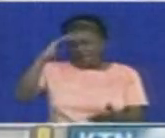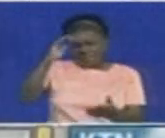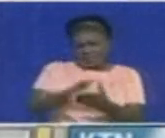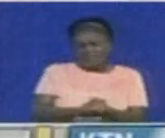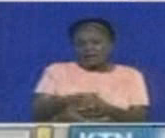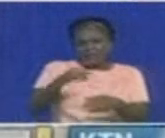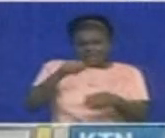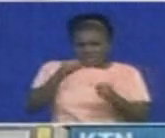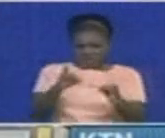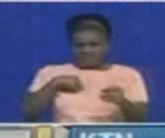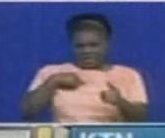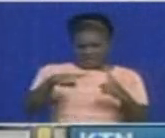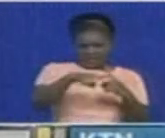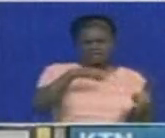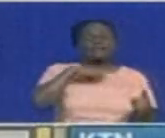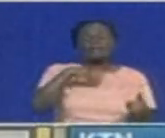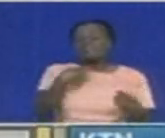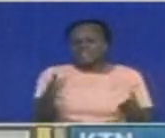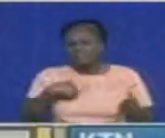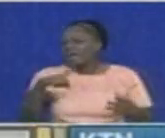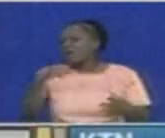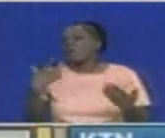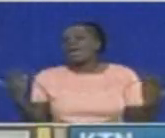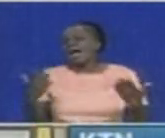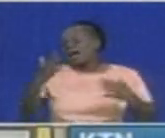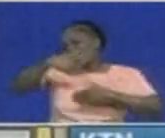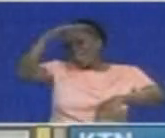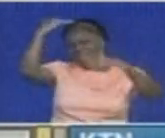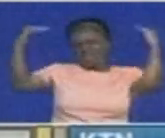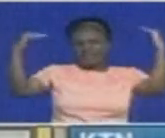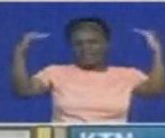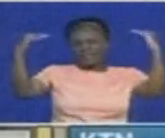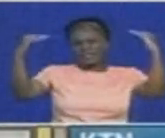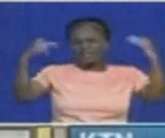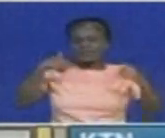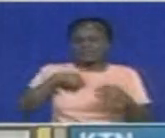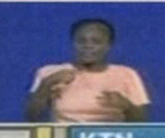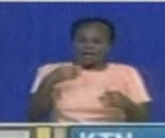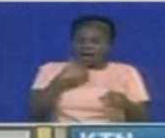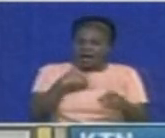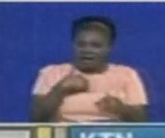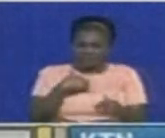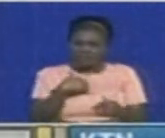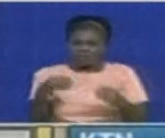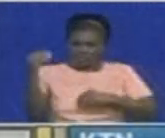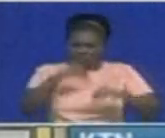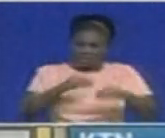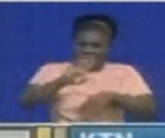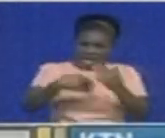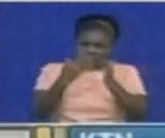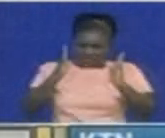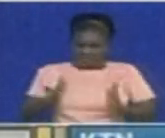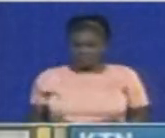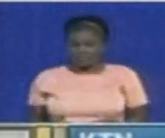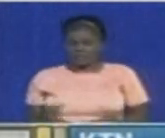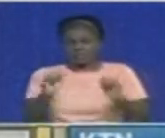when I am killed, I will go to paradise. I think whitewashing everybody by saying they're all in the same boat, everybody perhaps